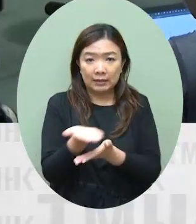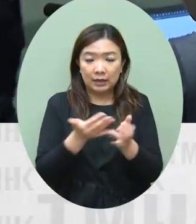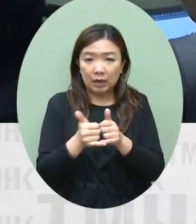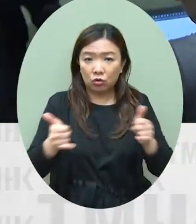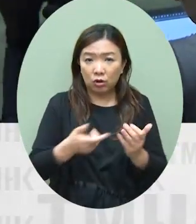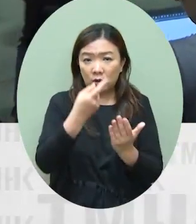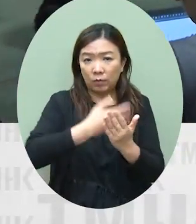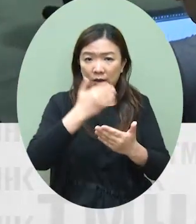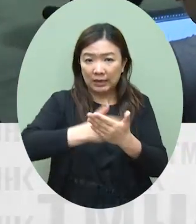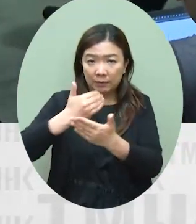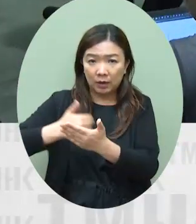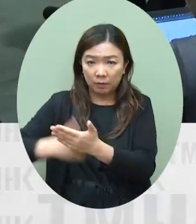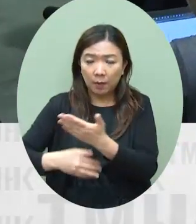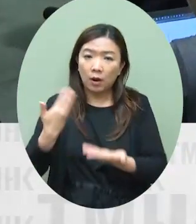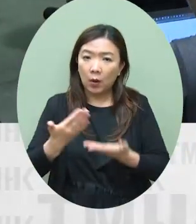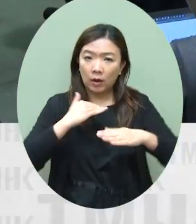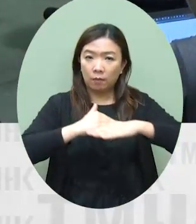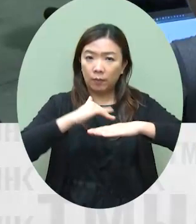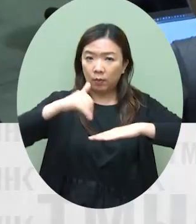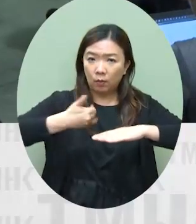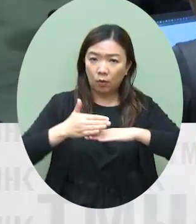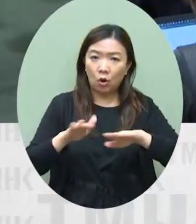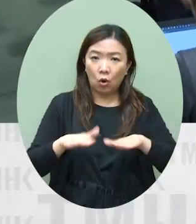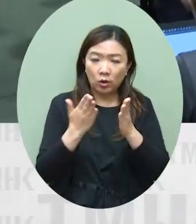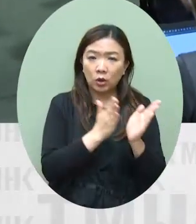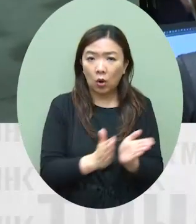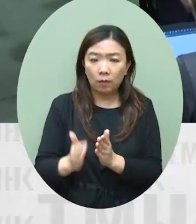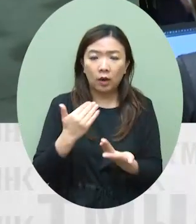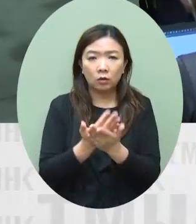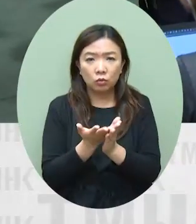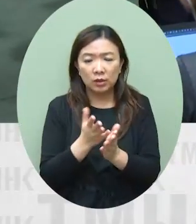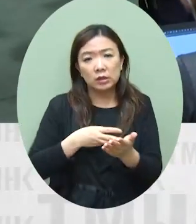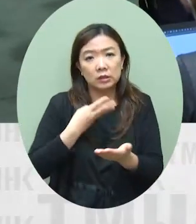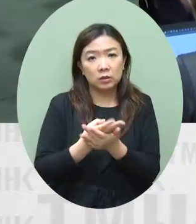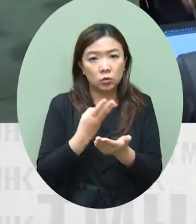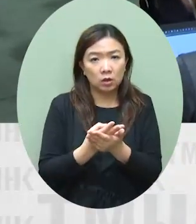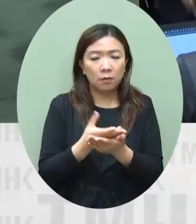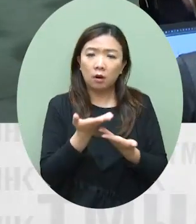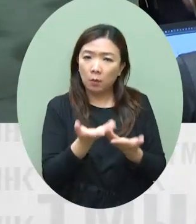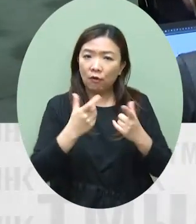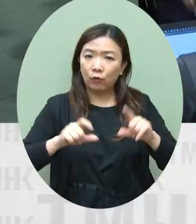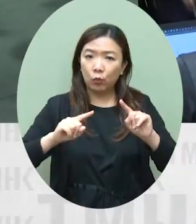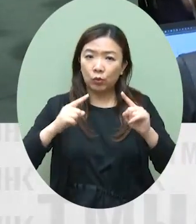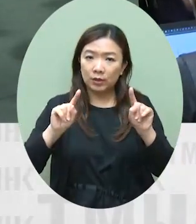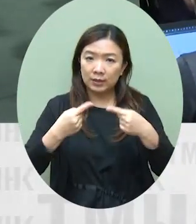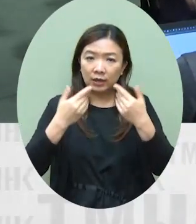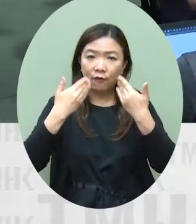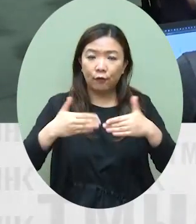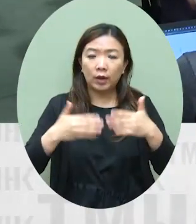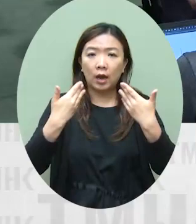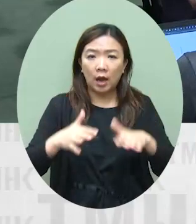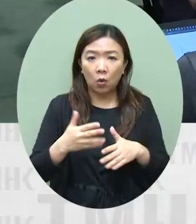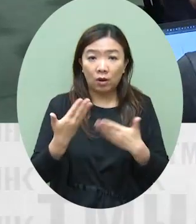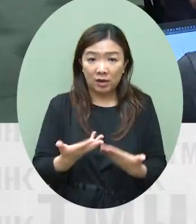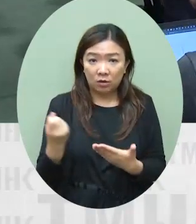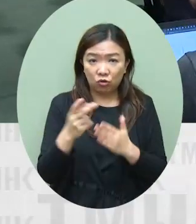distancing restrictions, given there is no rebound of infections following the Easter holiday? And second, you have